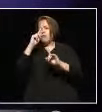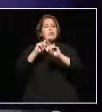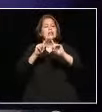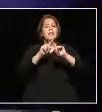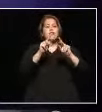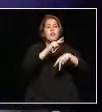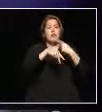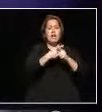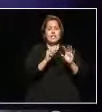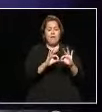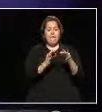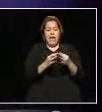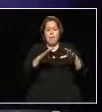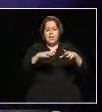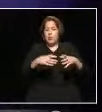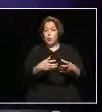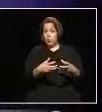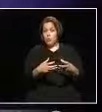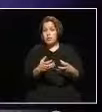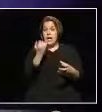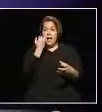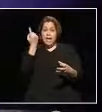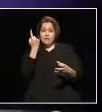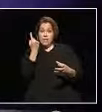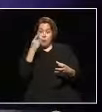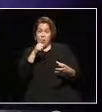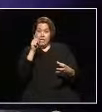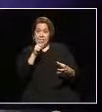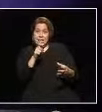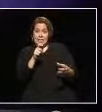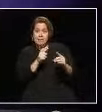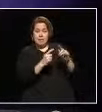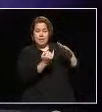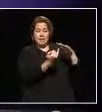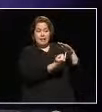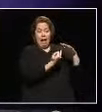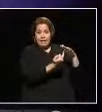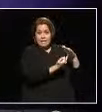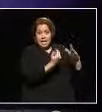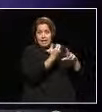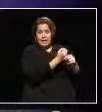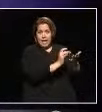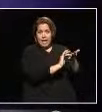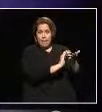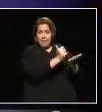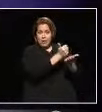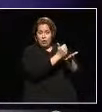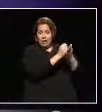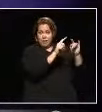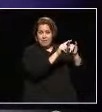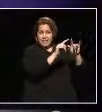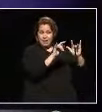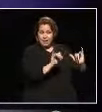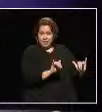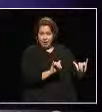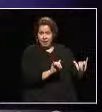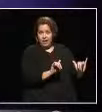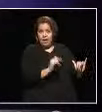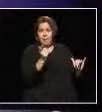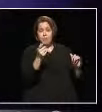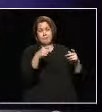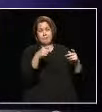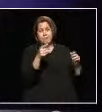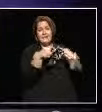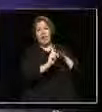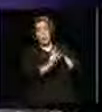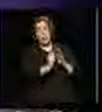of family units, and whether someone needs to be isolated and receive medical assistance at the same time they're being